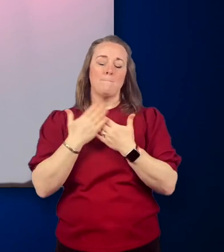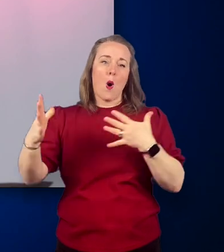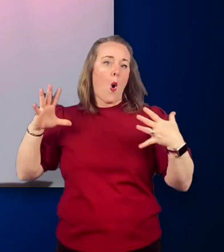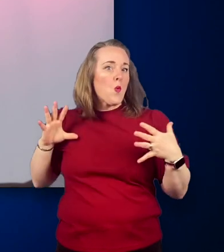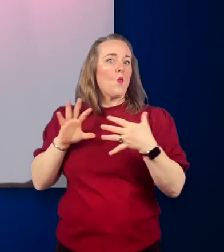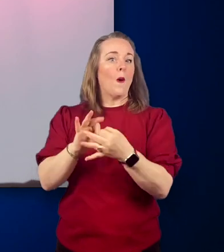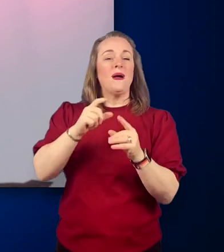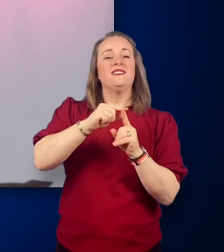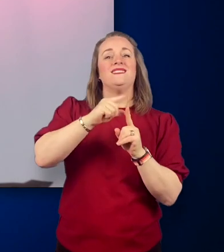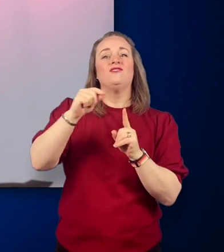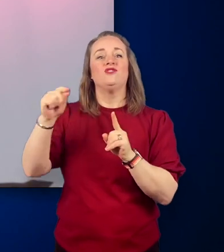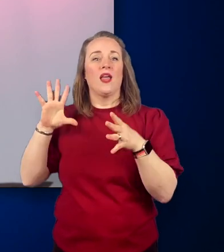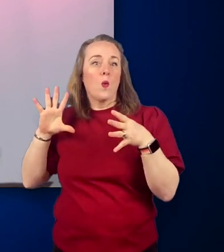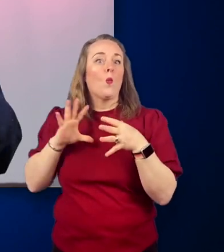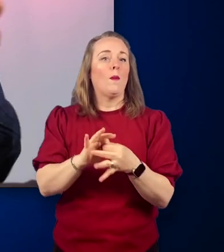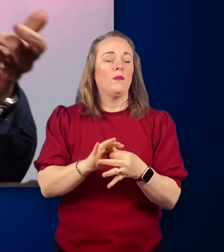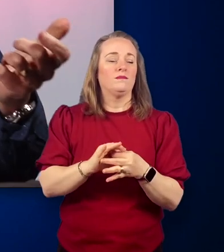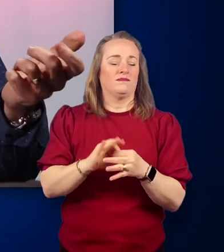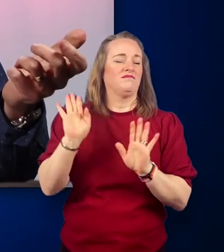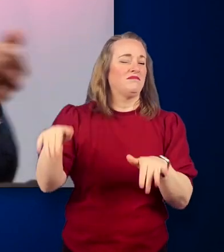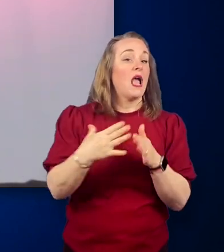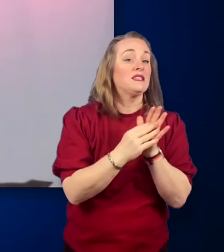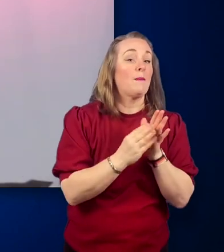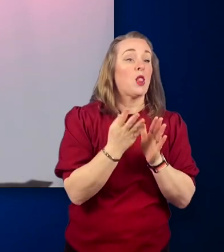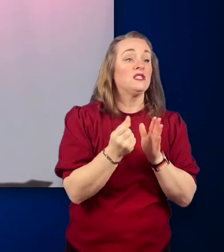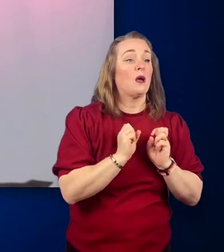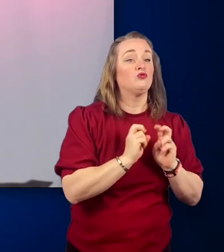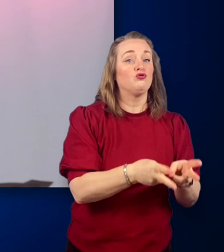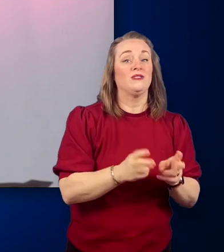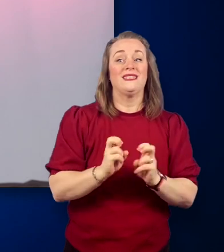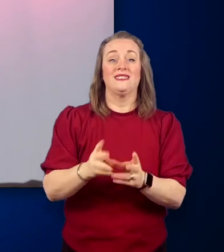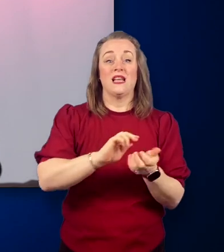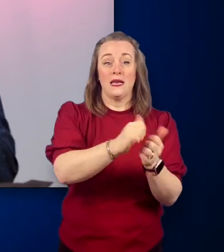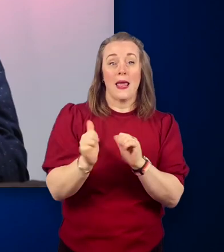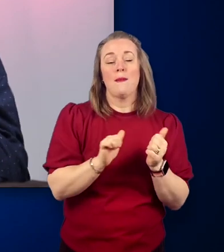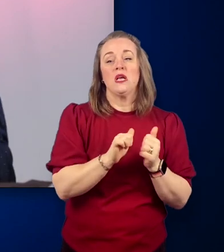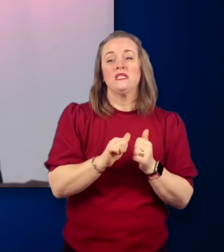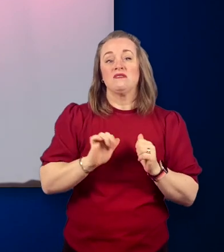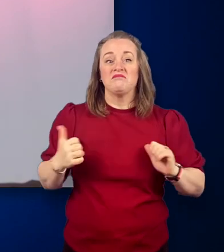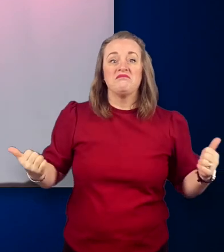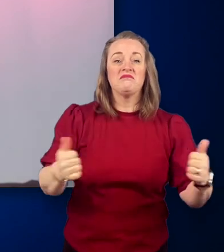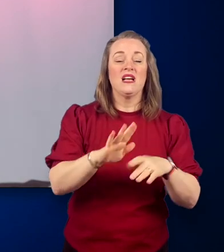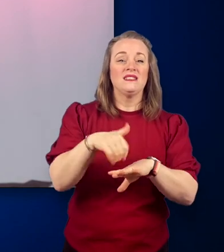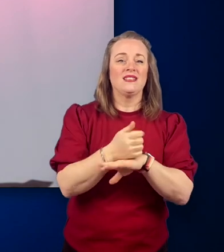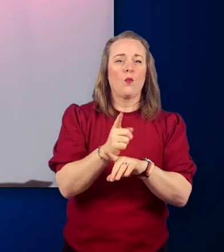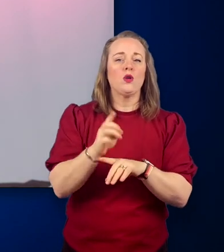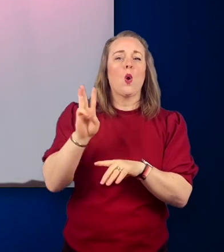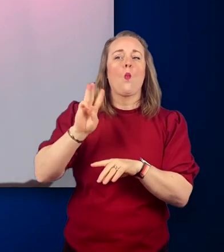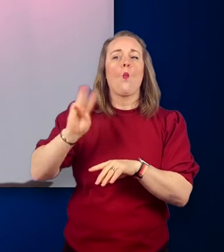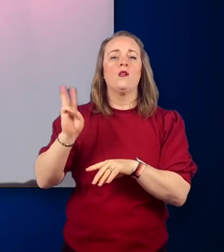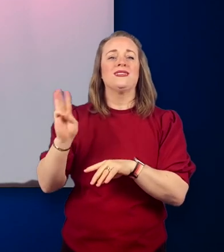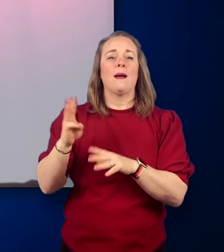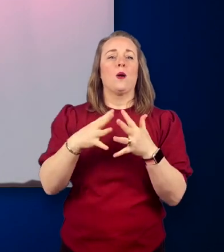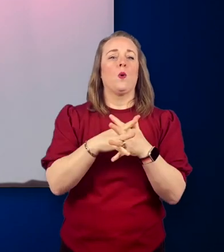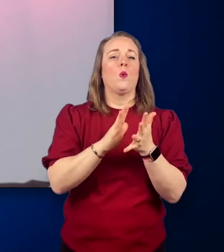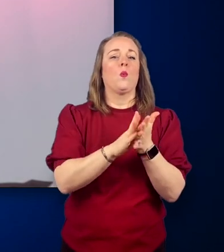groups on streets. I was talking to a lady just this week who decided that she was going to set up a WhatsApp